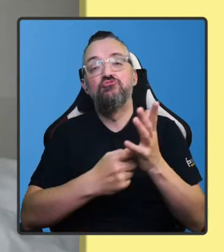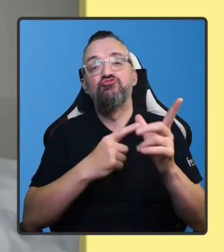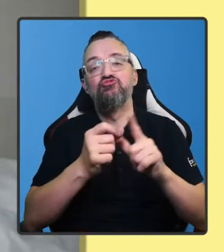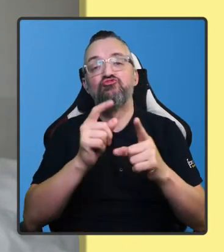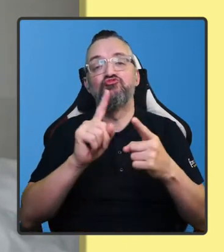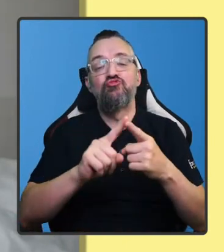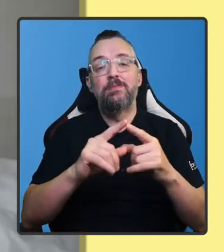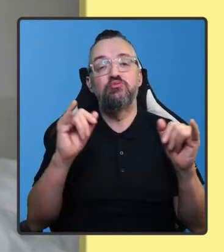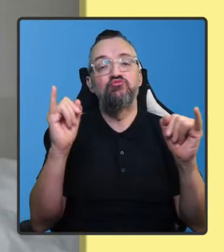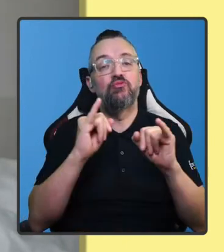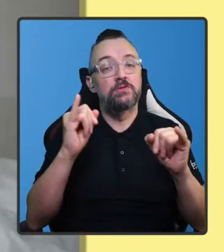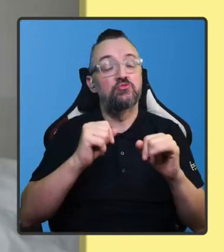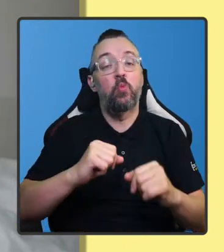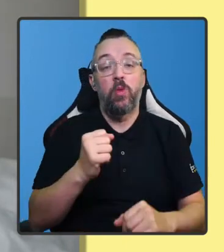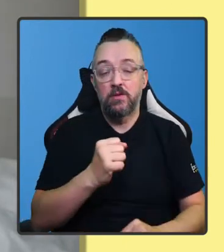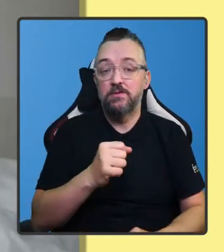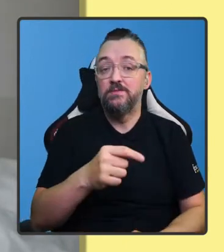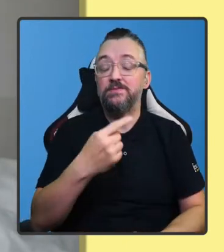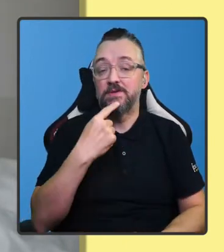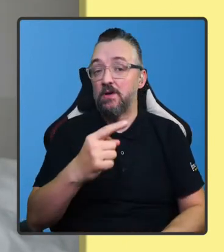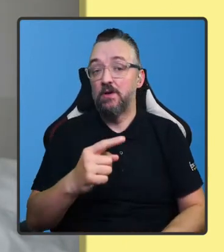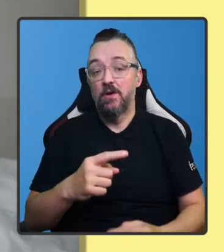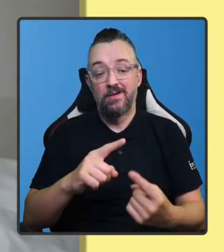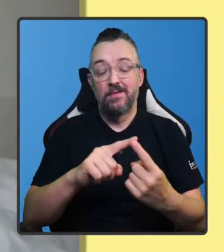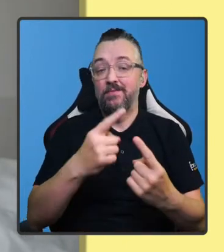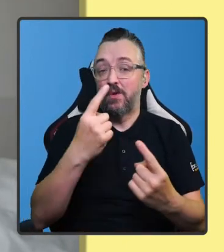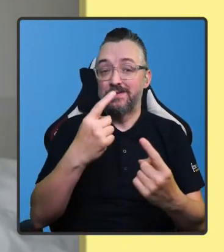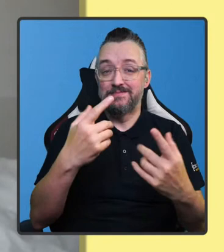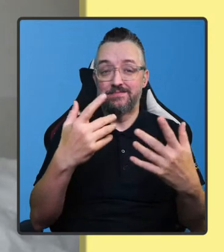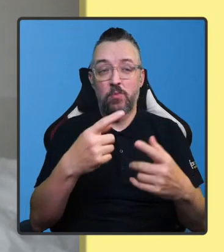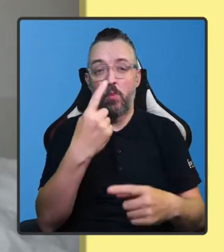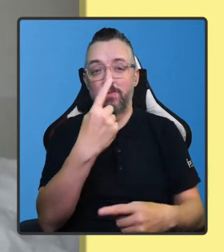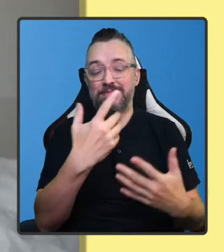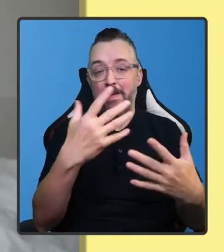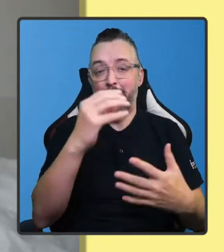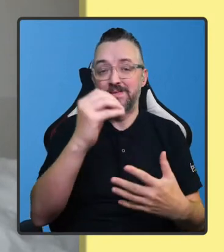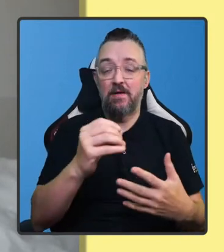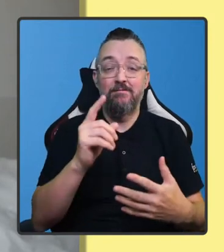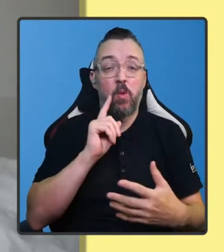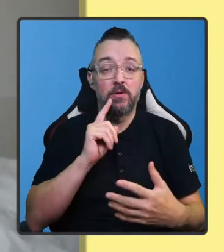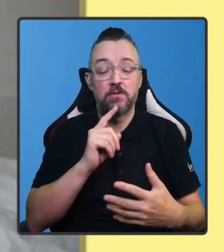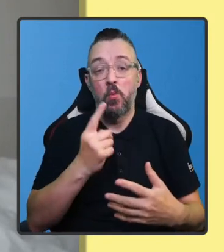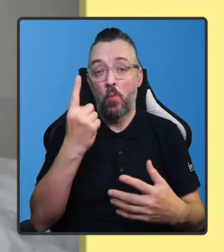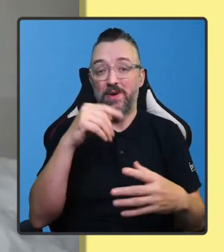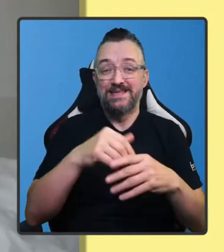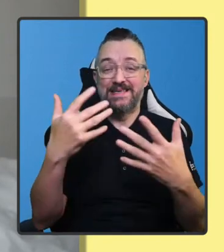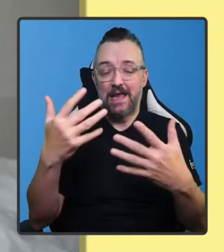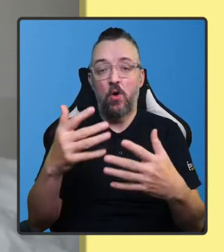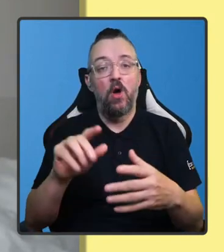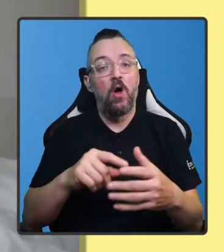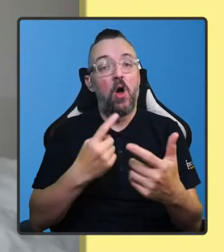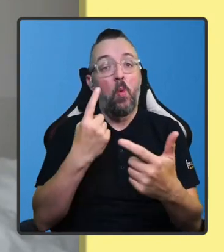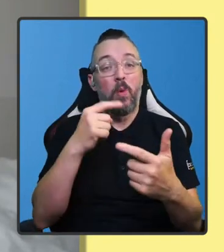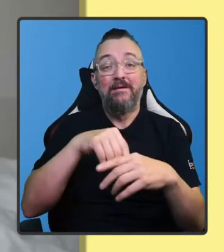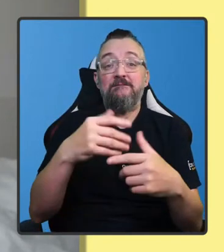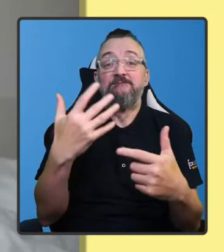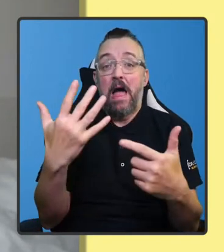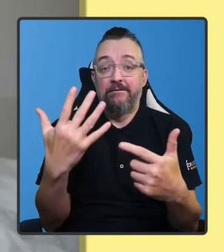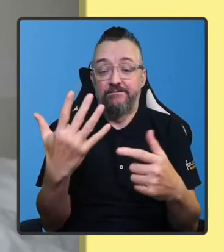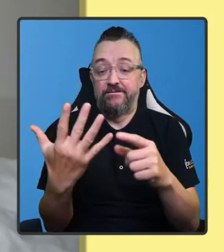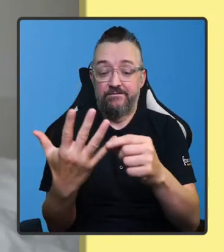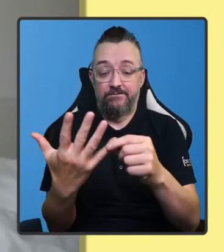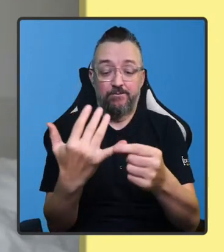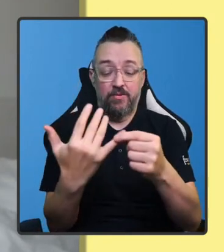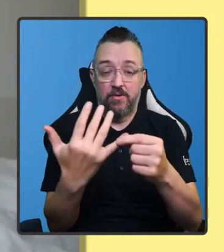harrowing statistics that 1 in 10 women in Scotland will experience rape, and 1 in 5 women in Scotland have had someone attempt to make them have